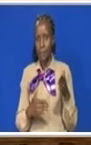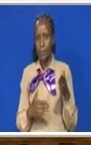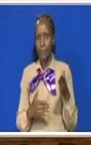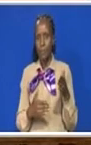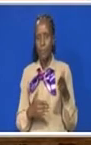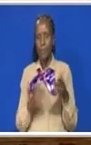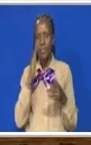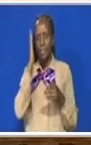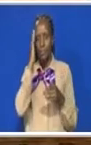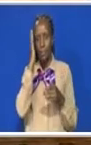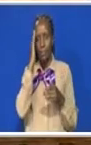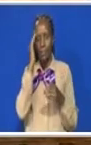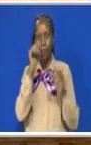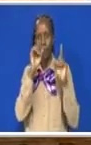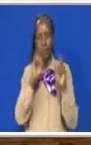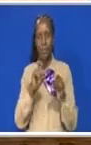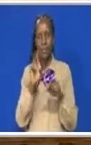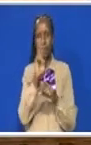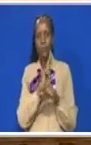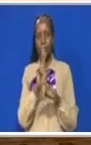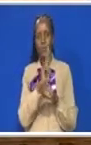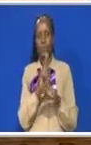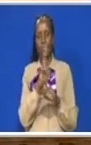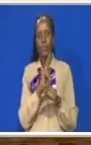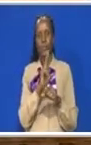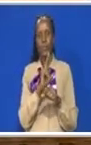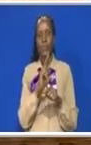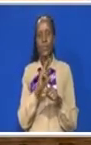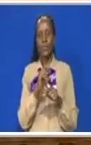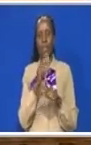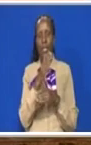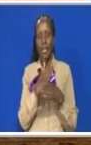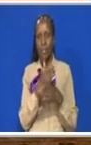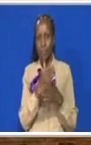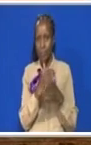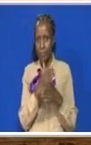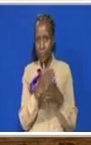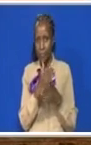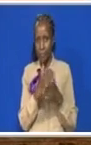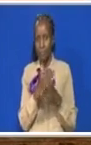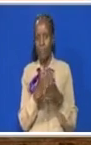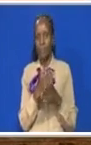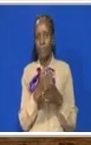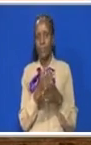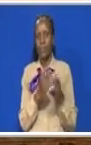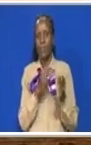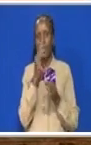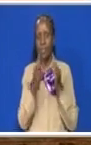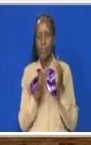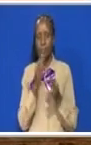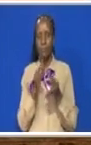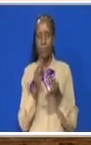anytime you're making cuts, remember, we are supposed to use a sharp scalpel, a sharp knife, especially if you are